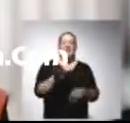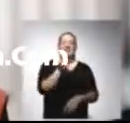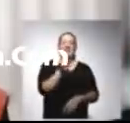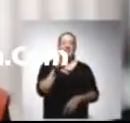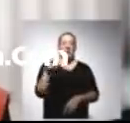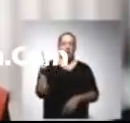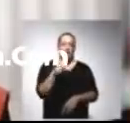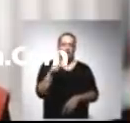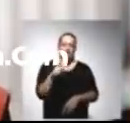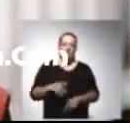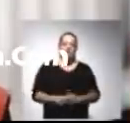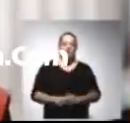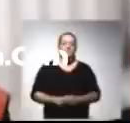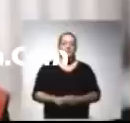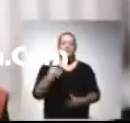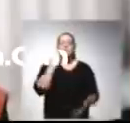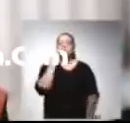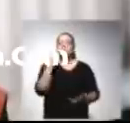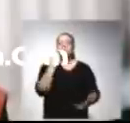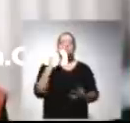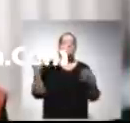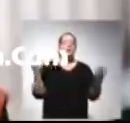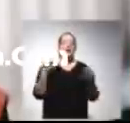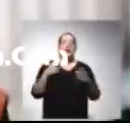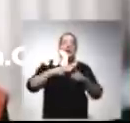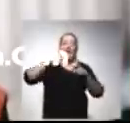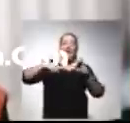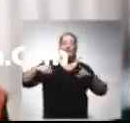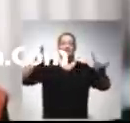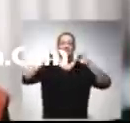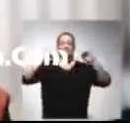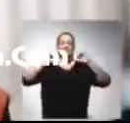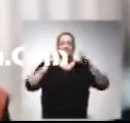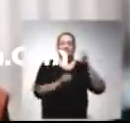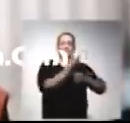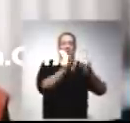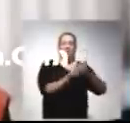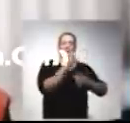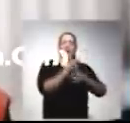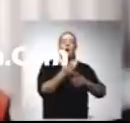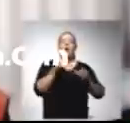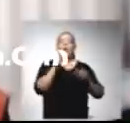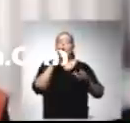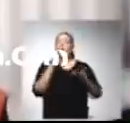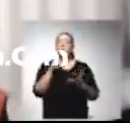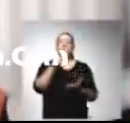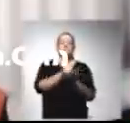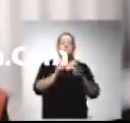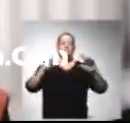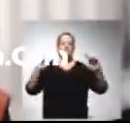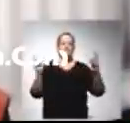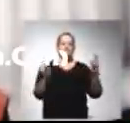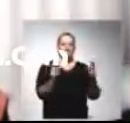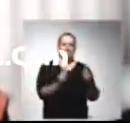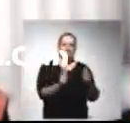the only thing that woke him up was the heavy rain, which has its impacts. But look at how this thing is filling up these